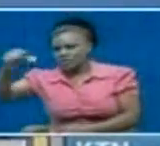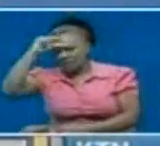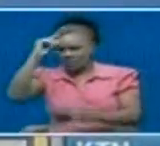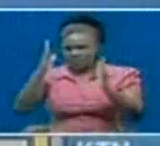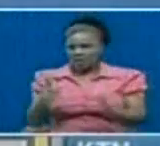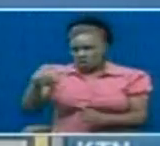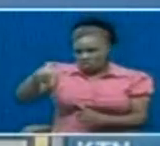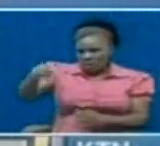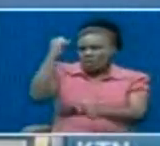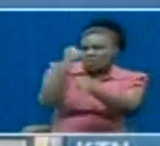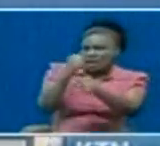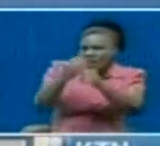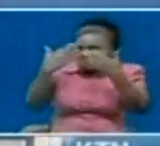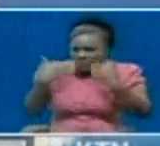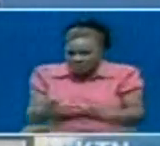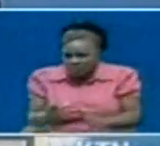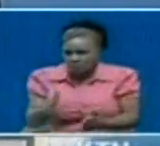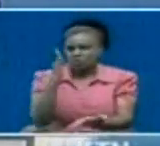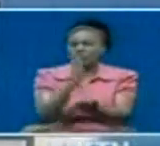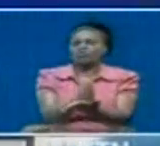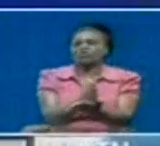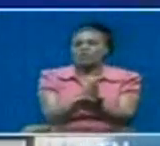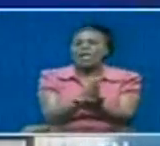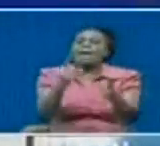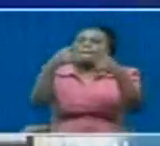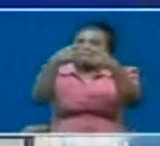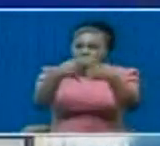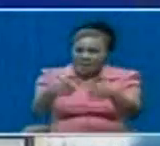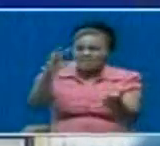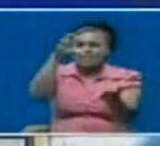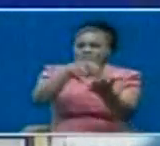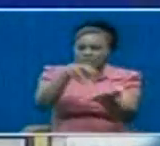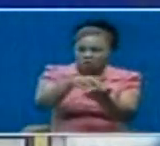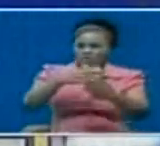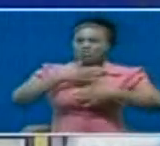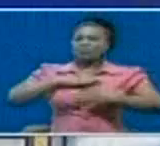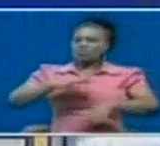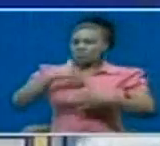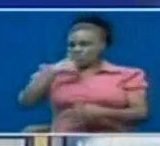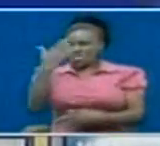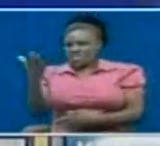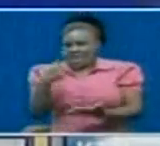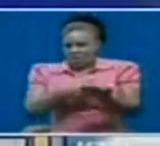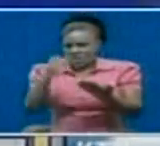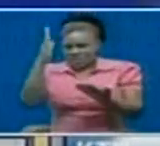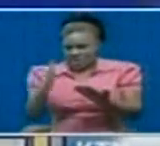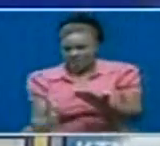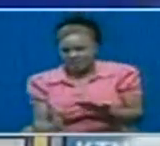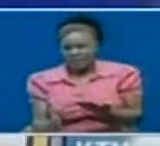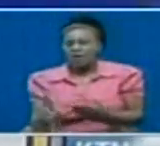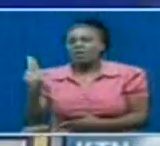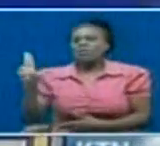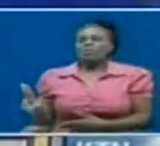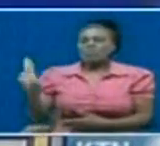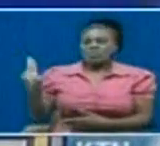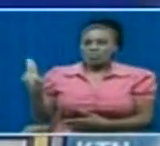basically you've played your part. We've done our part. Mm-hmm. However, the situation of Samburu, I was there over the weekend personally, and His Excellency the